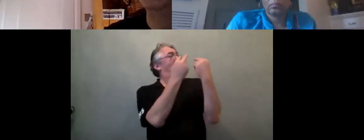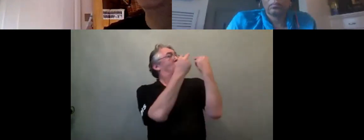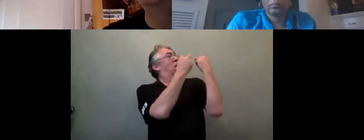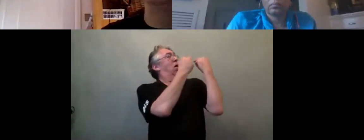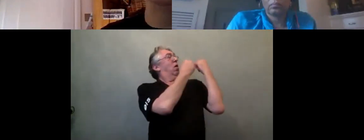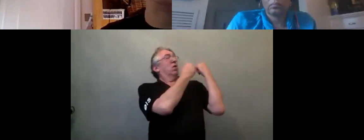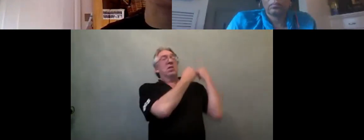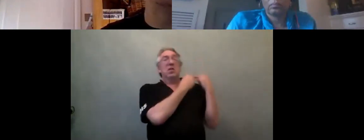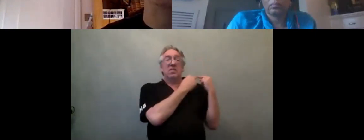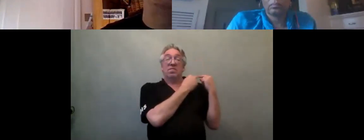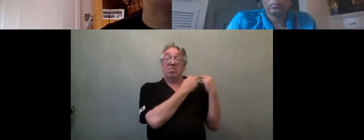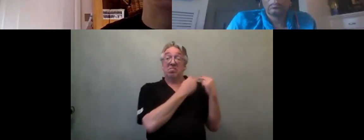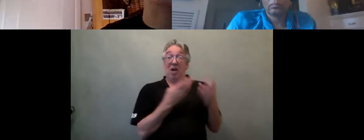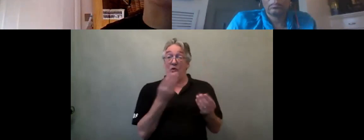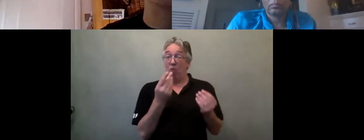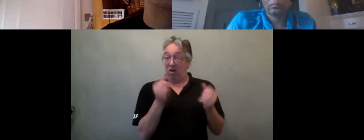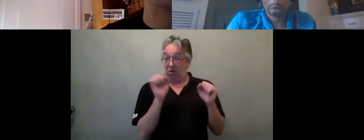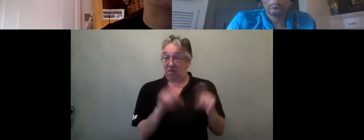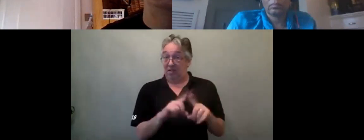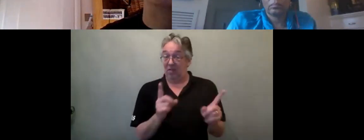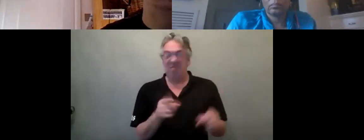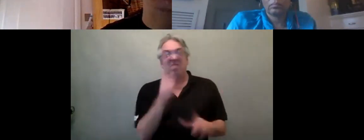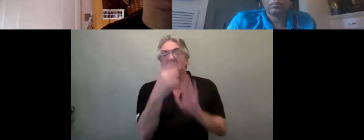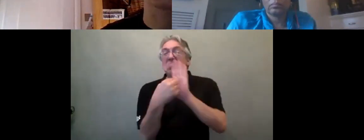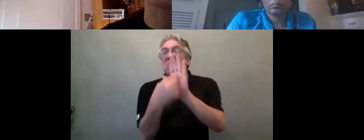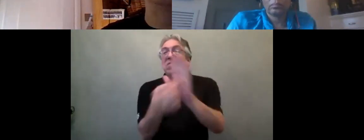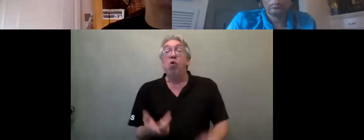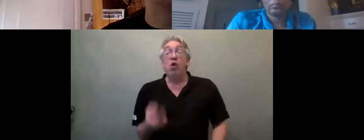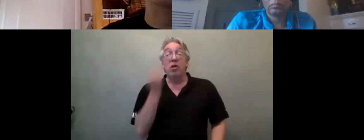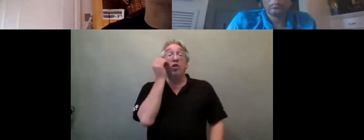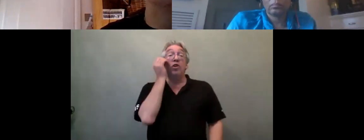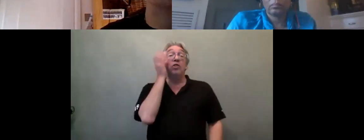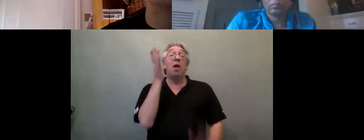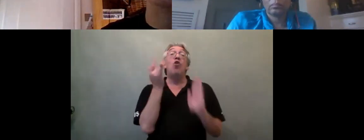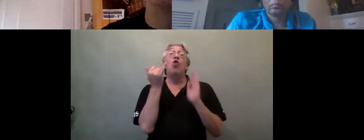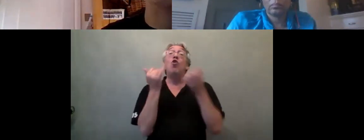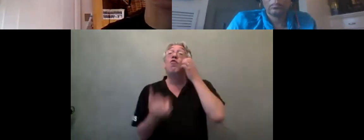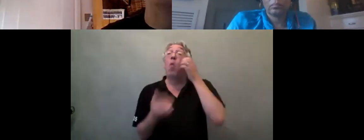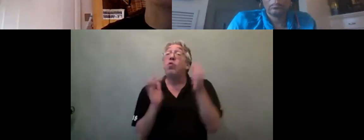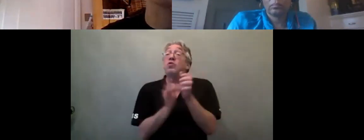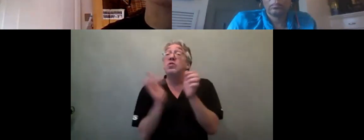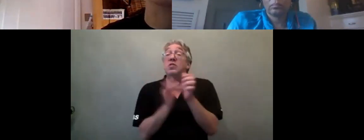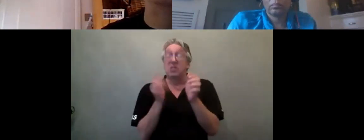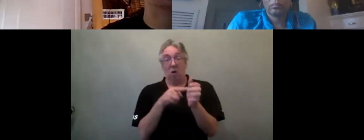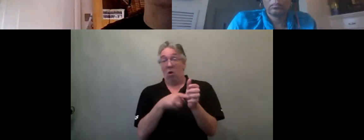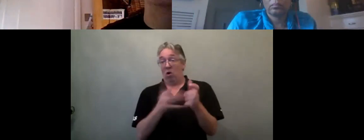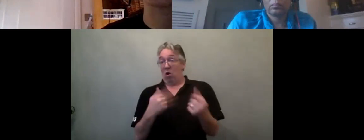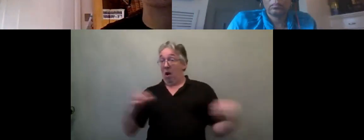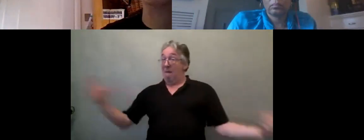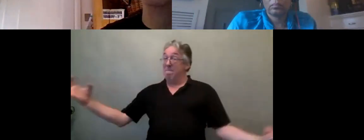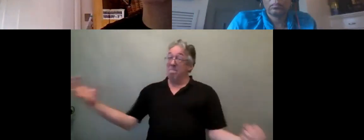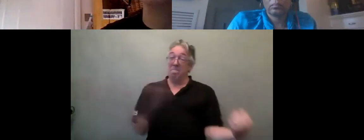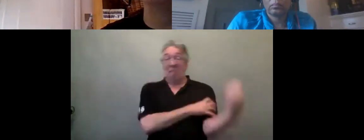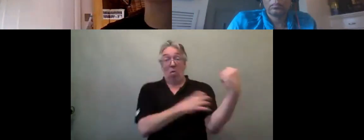example, things like smartphones, which really have an enormous amount of power today,